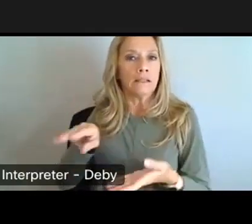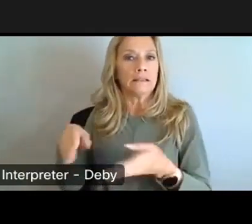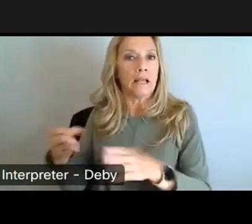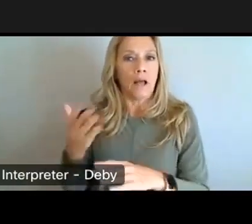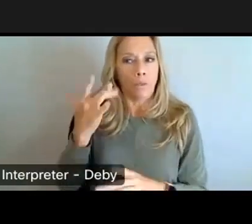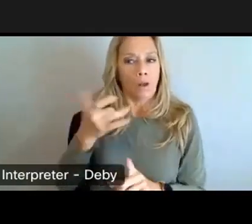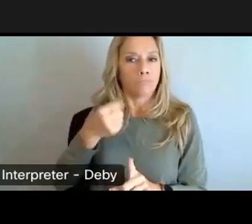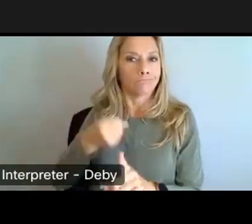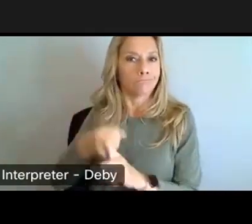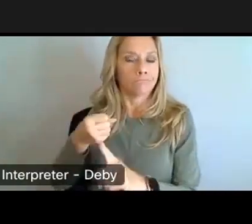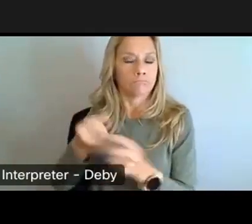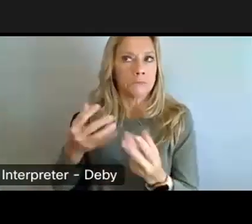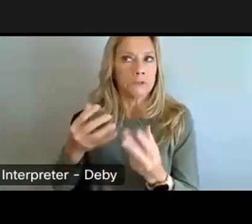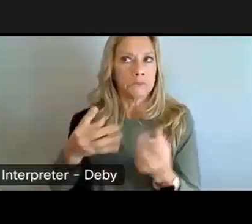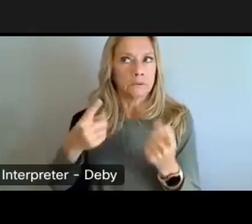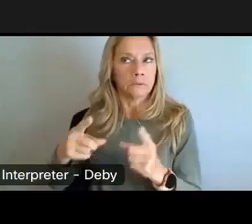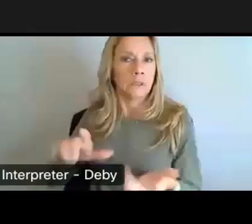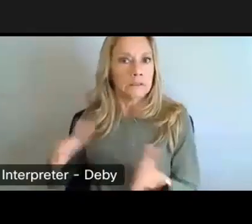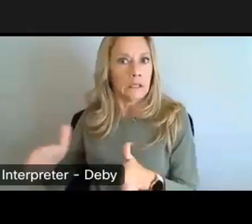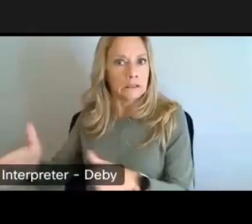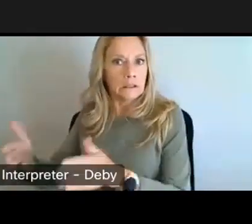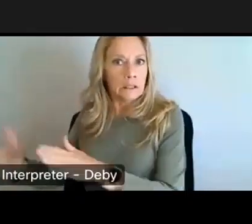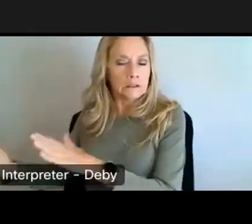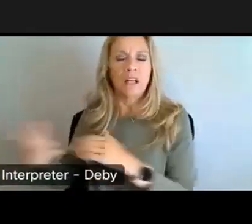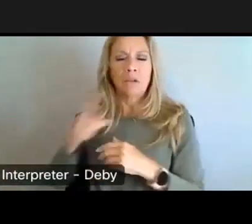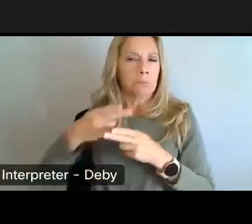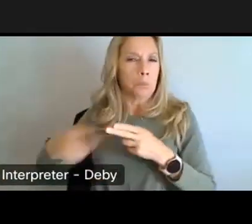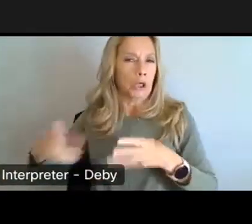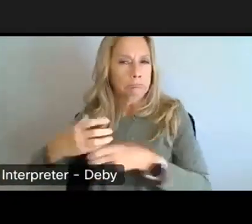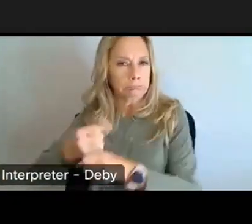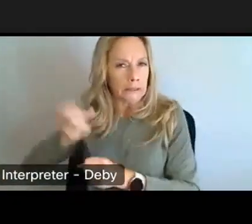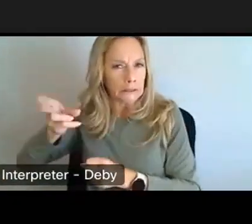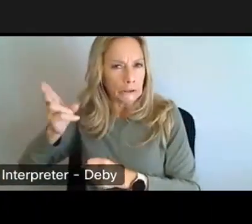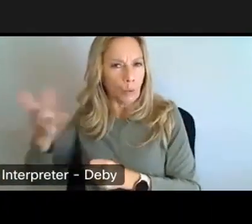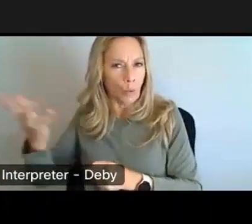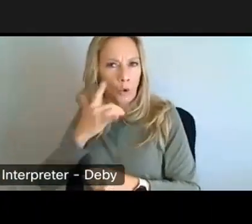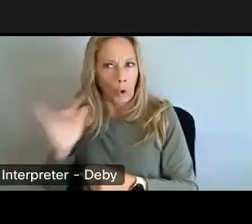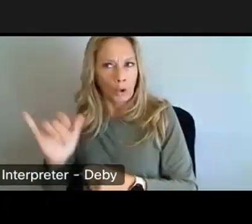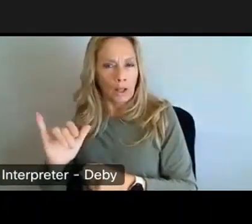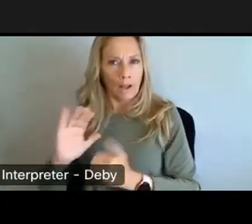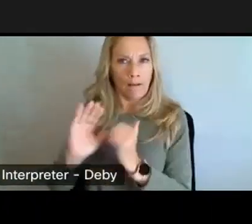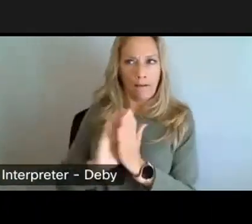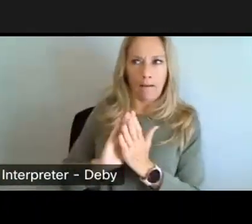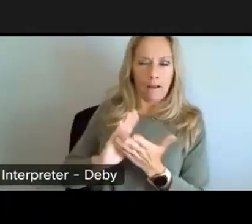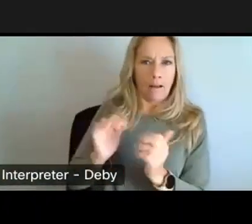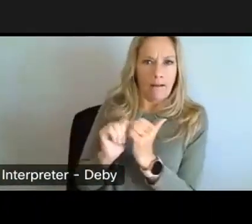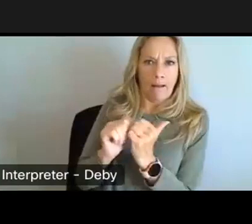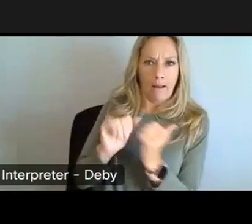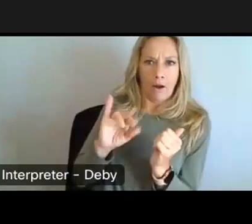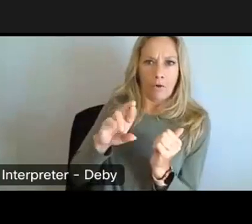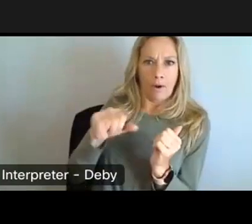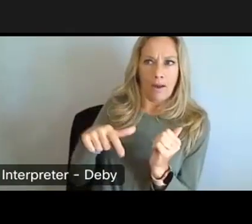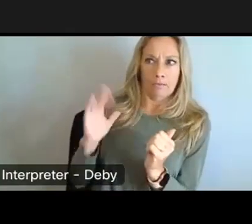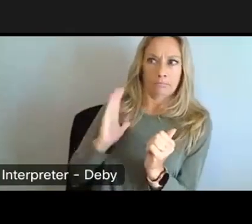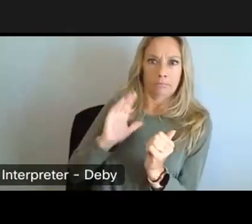frame. And just a brief history on the kind of the way Iraq looked is early on